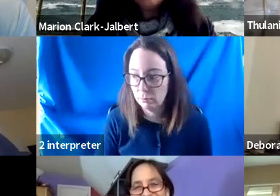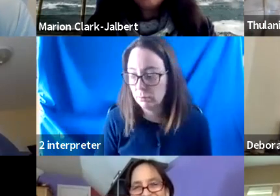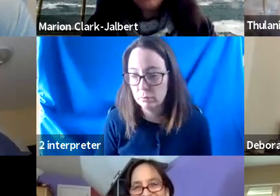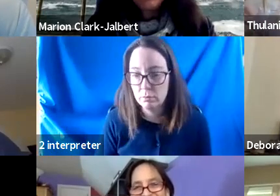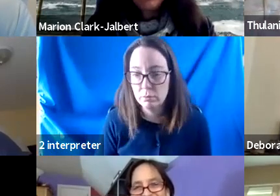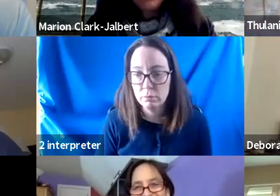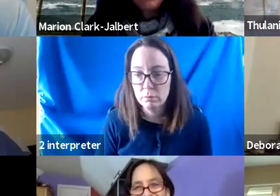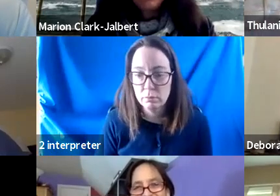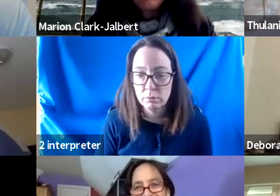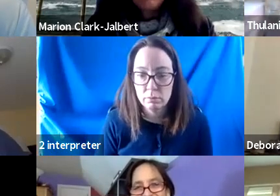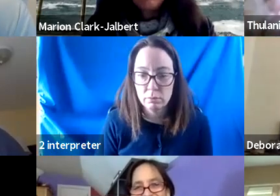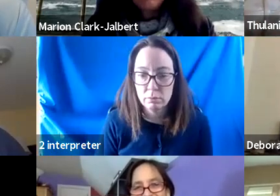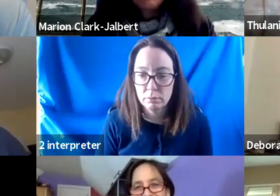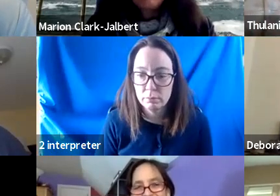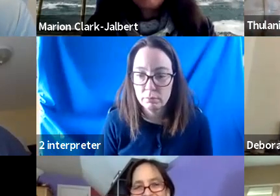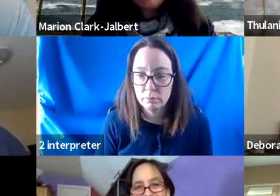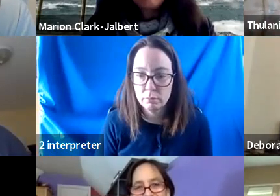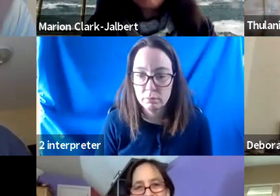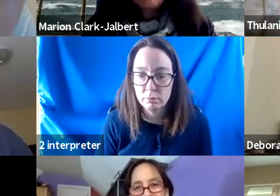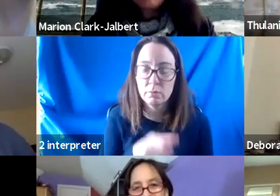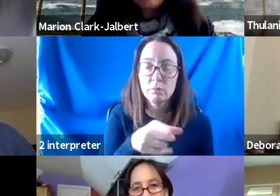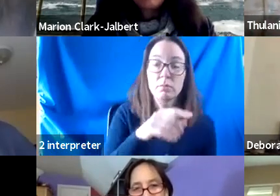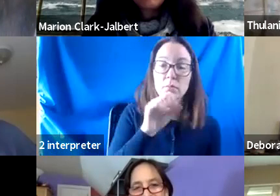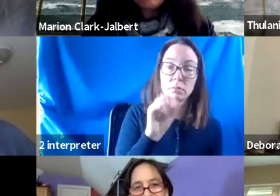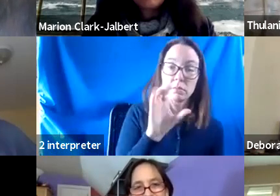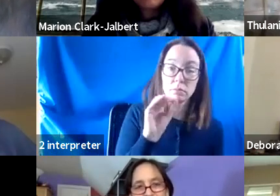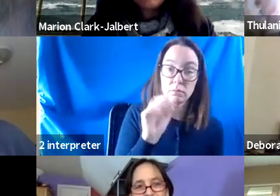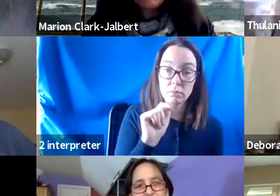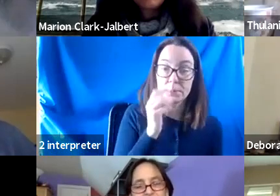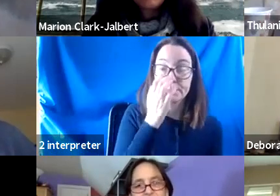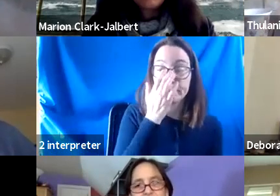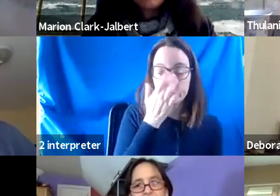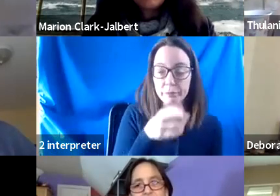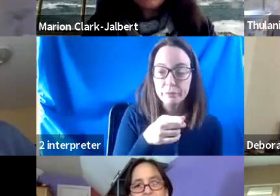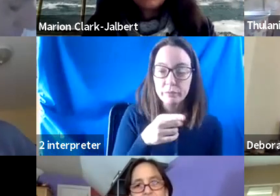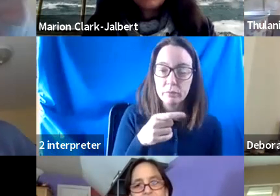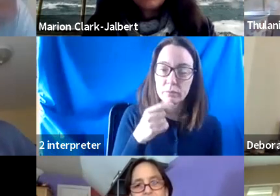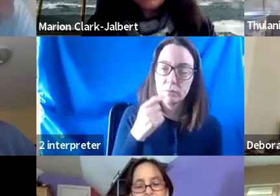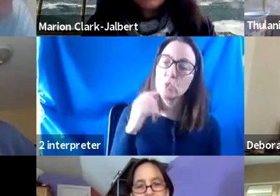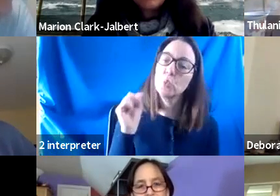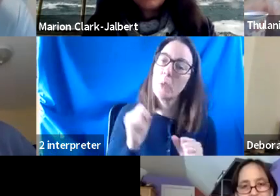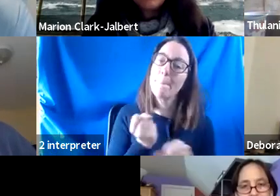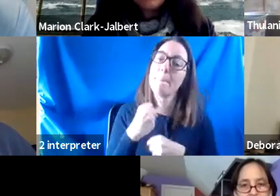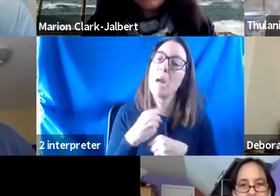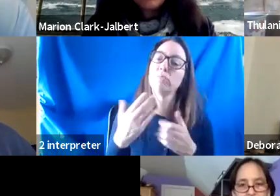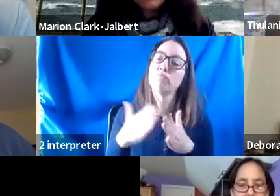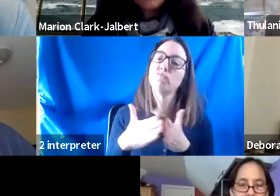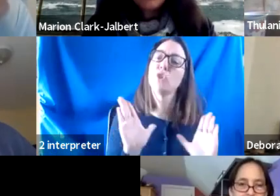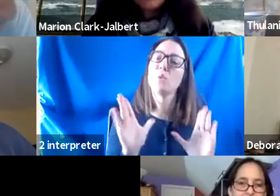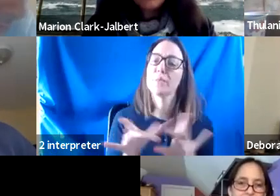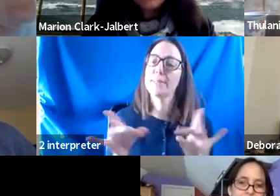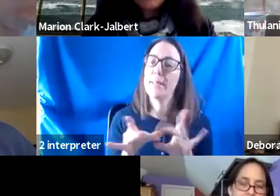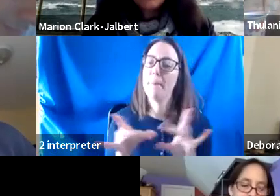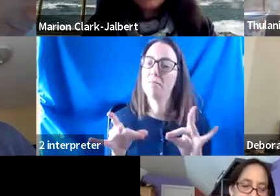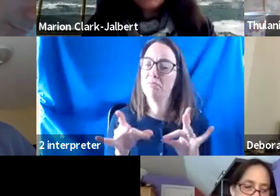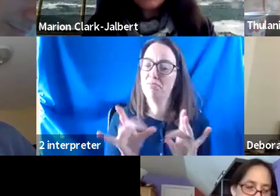I'm sorry, someone was talking? Scott. Scotty. Go ahead. It can be, you can just make a general statement, like